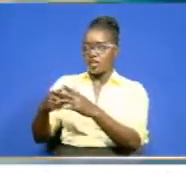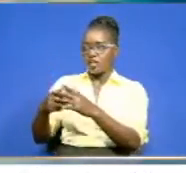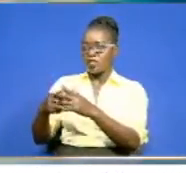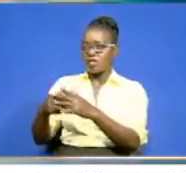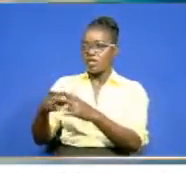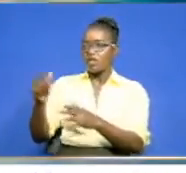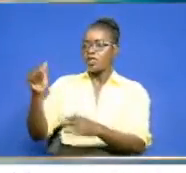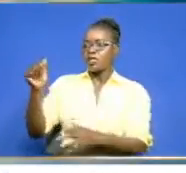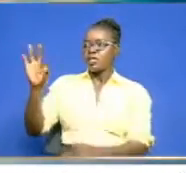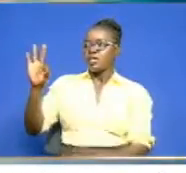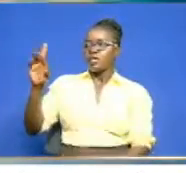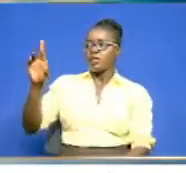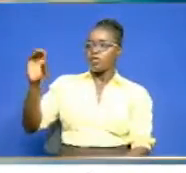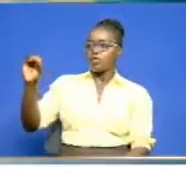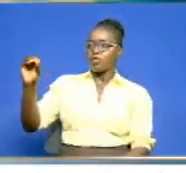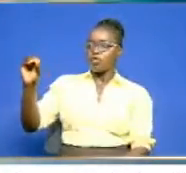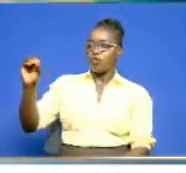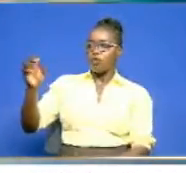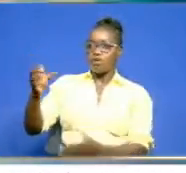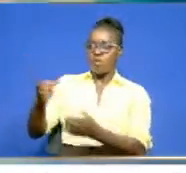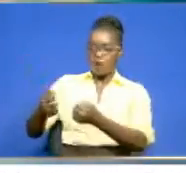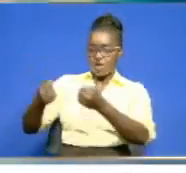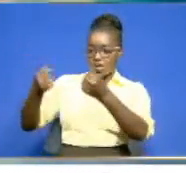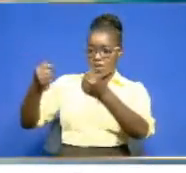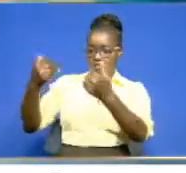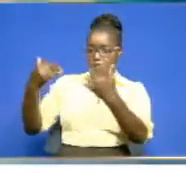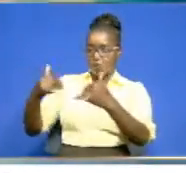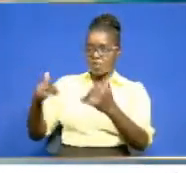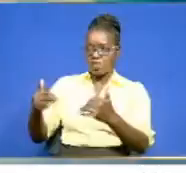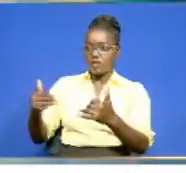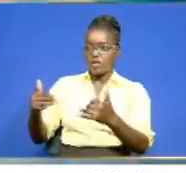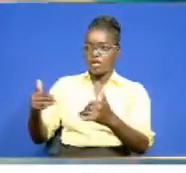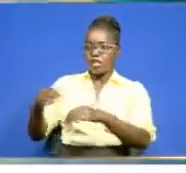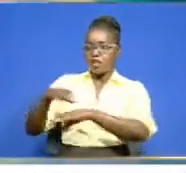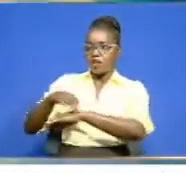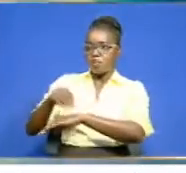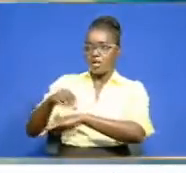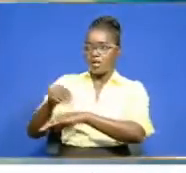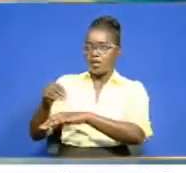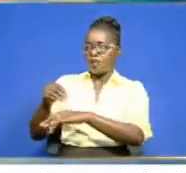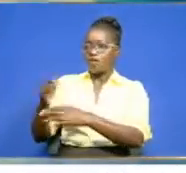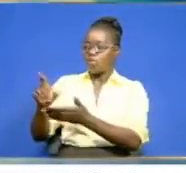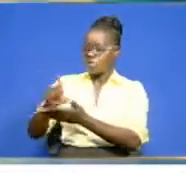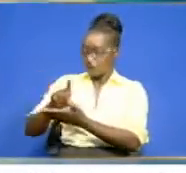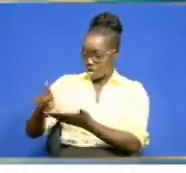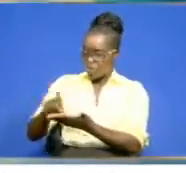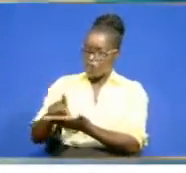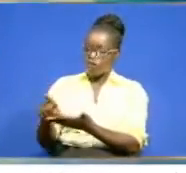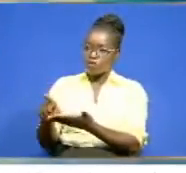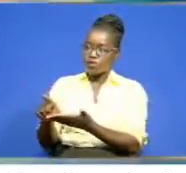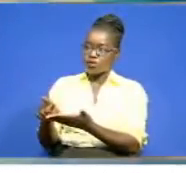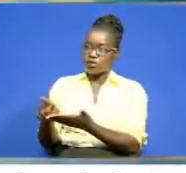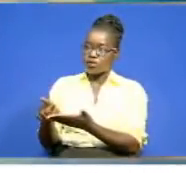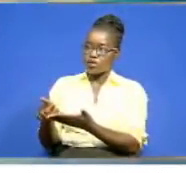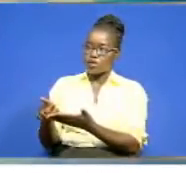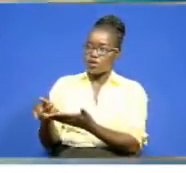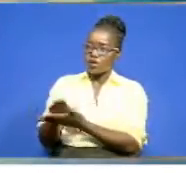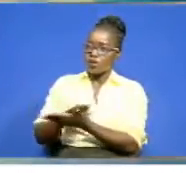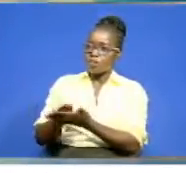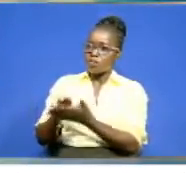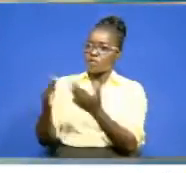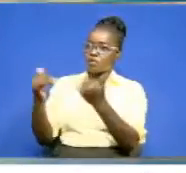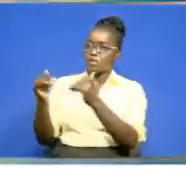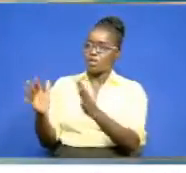that we played in Mali. Yeah. We can use the African for the local based players. We can get the local based